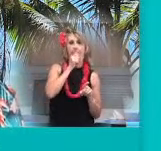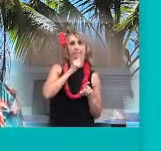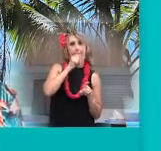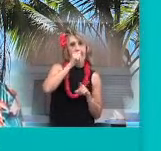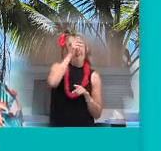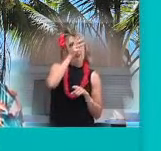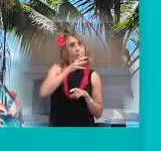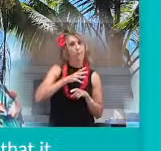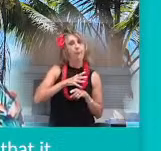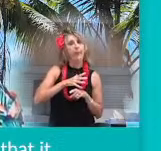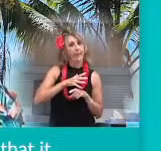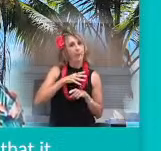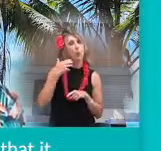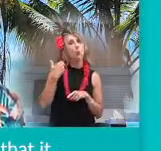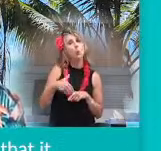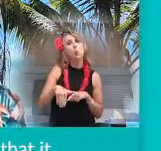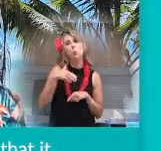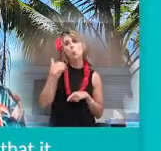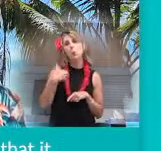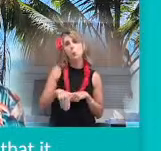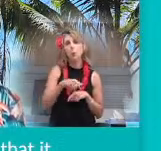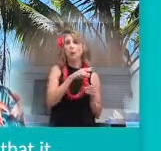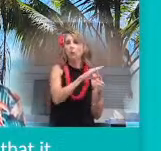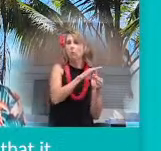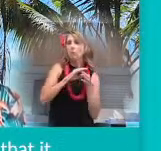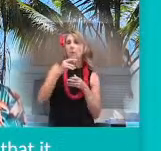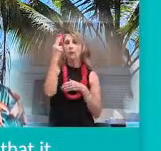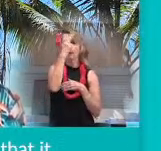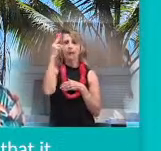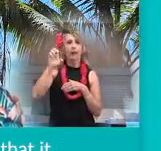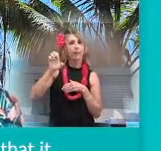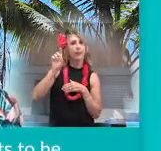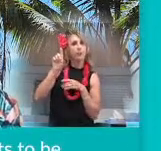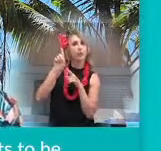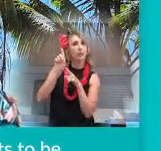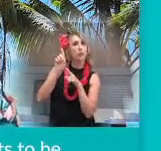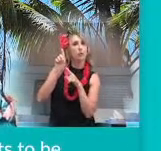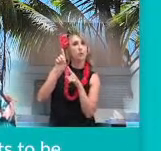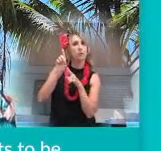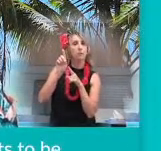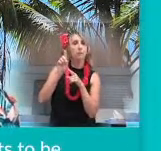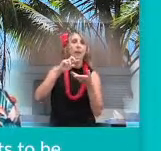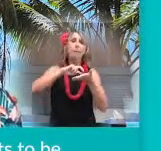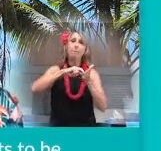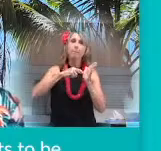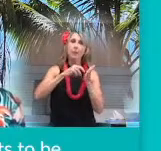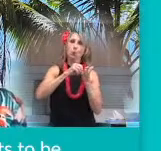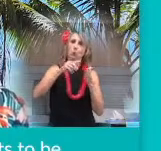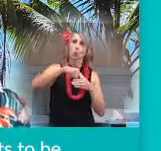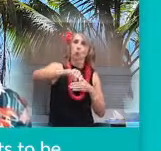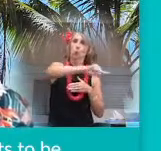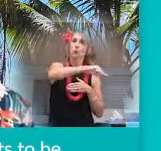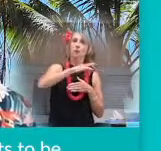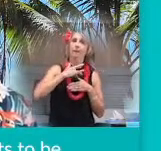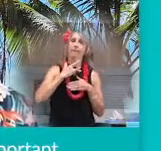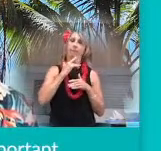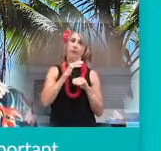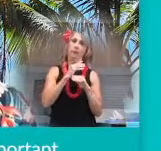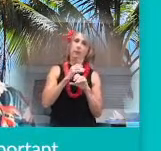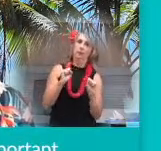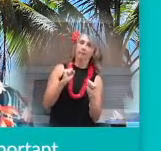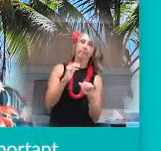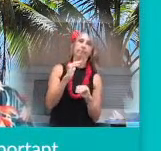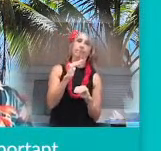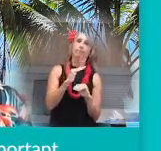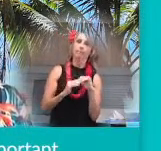that the most important aspect of Catholic education is that it provides a safe place for students to be and